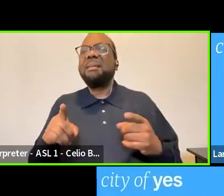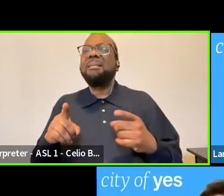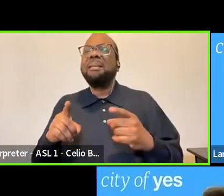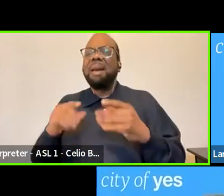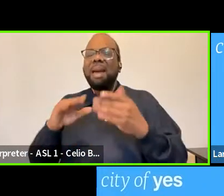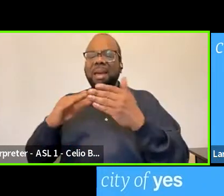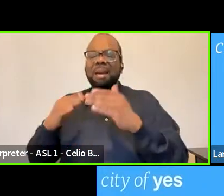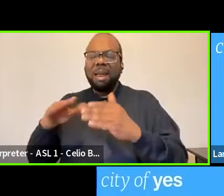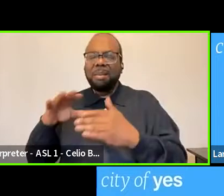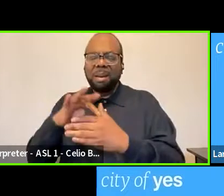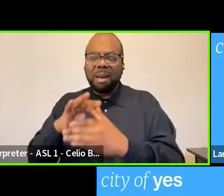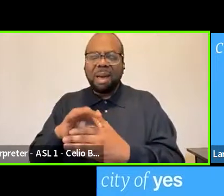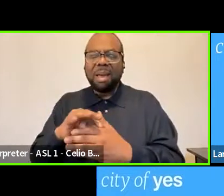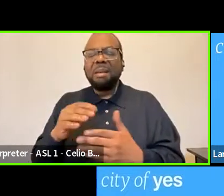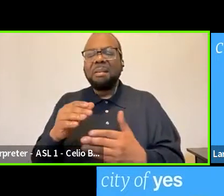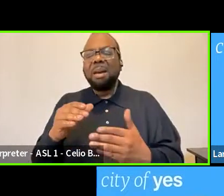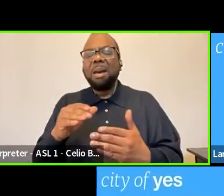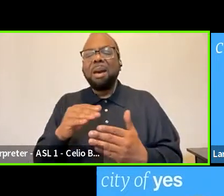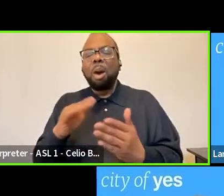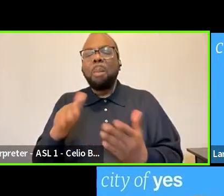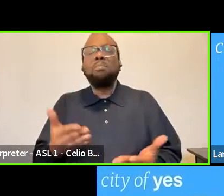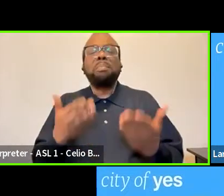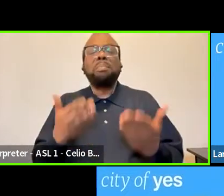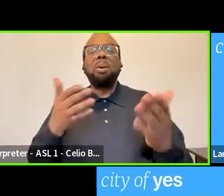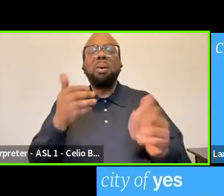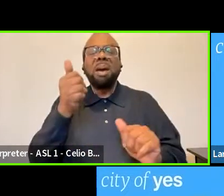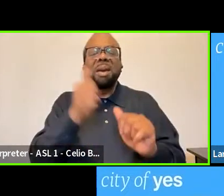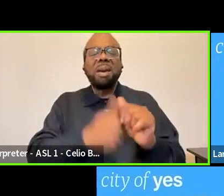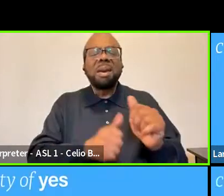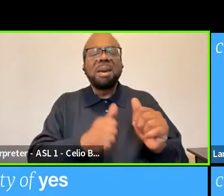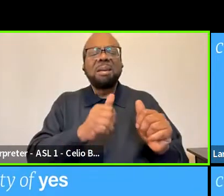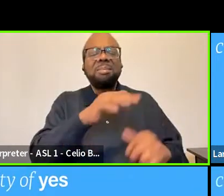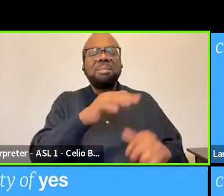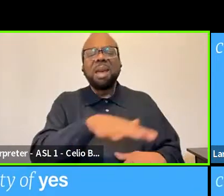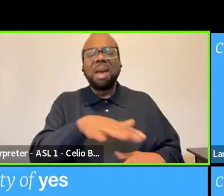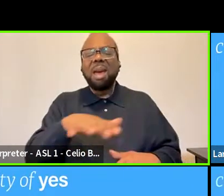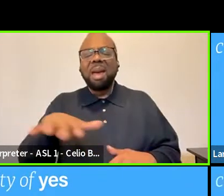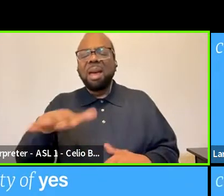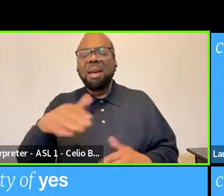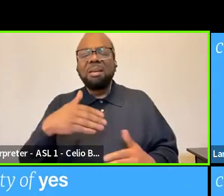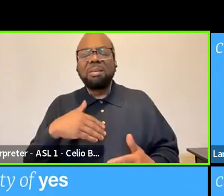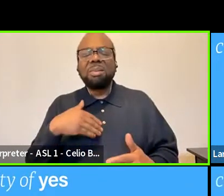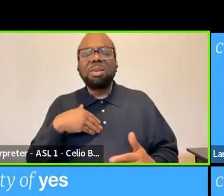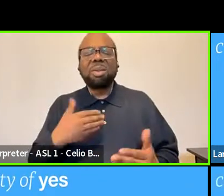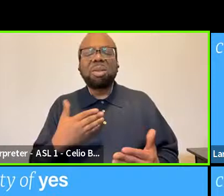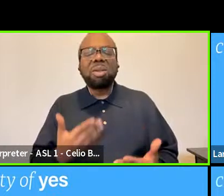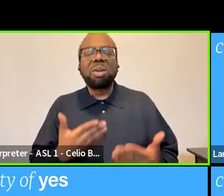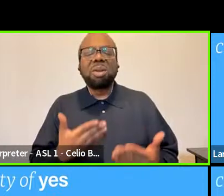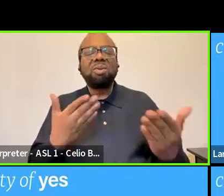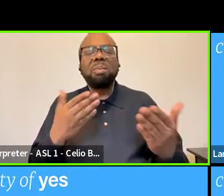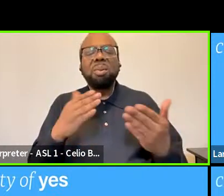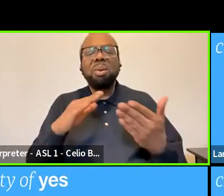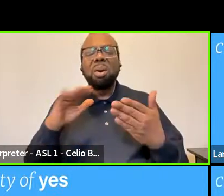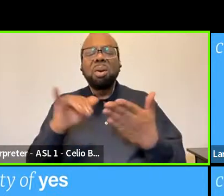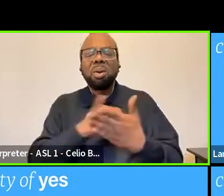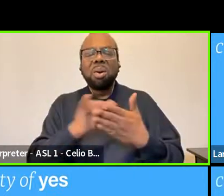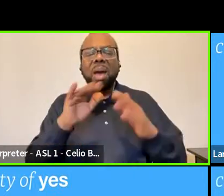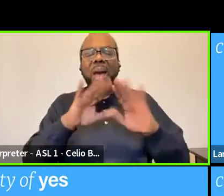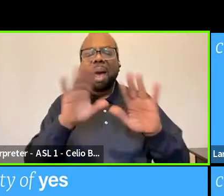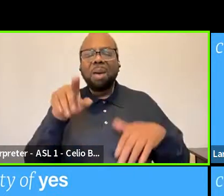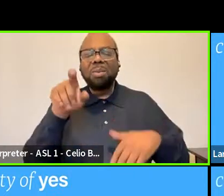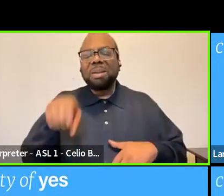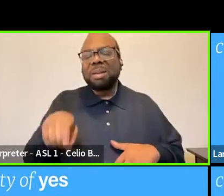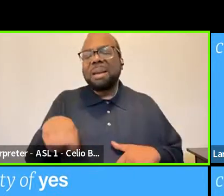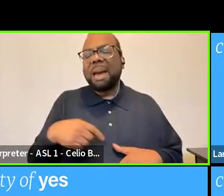Um, but central to this proposal is that each of those neighborhoods needs to contribute to meeting New York's urgent housing needs. And that includes parts of our city that